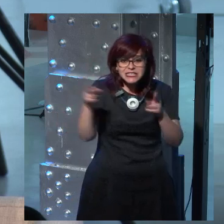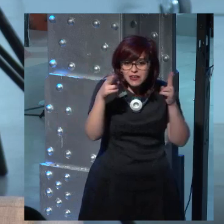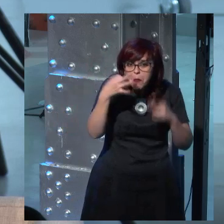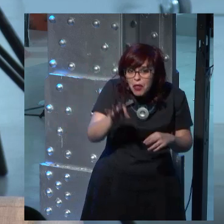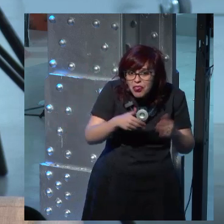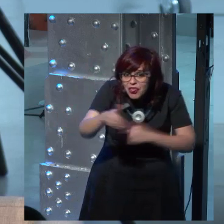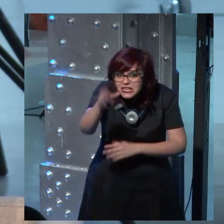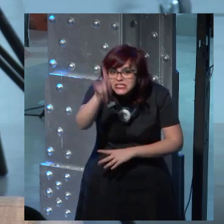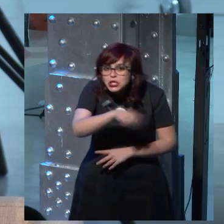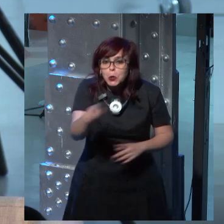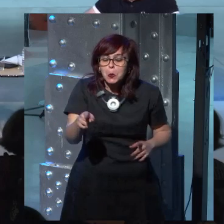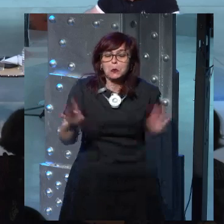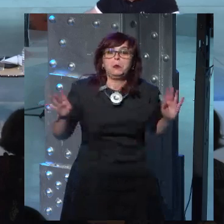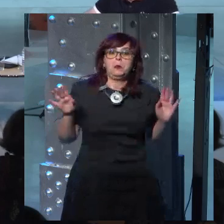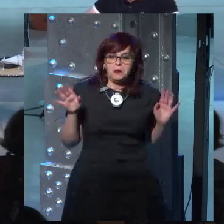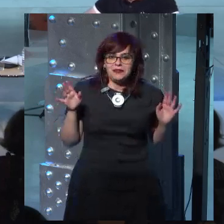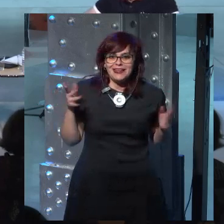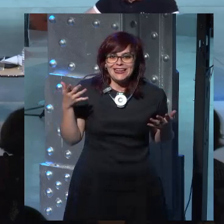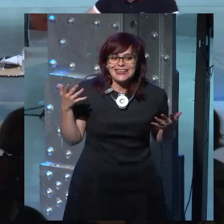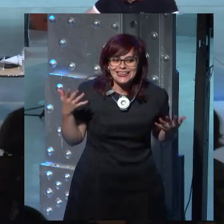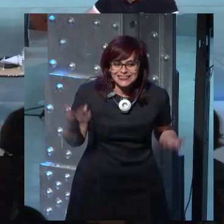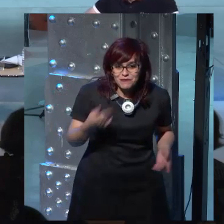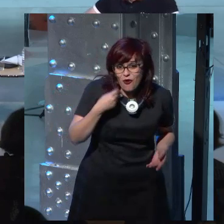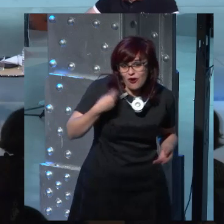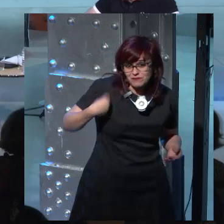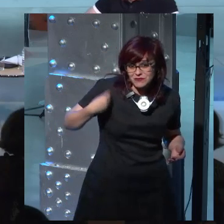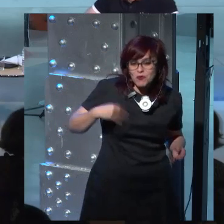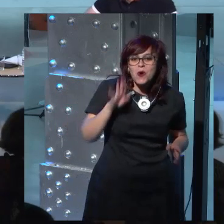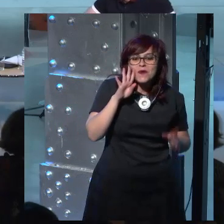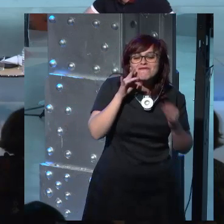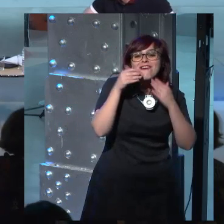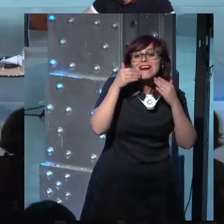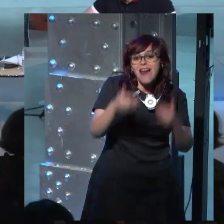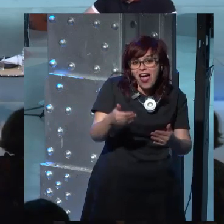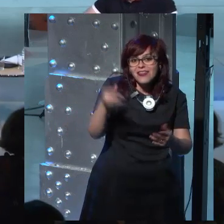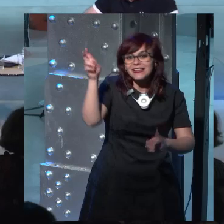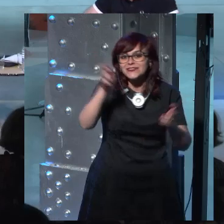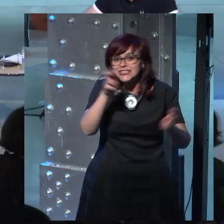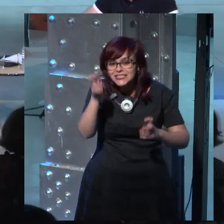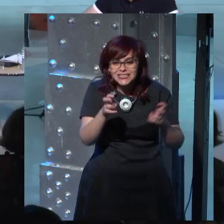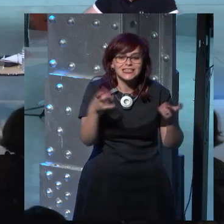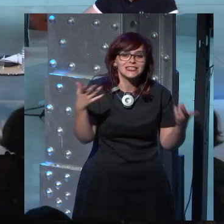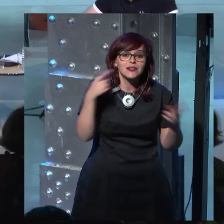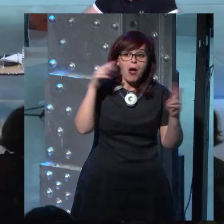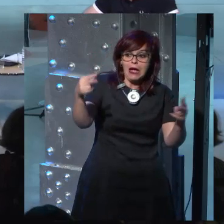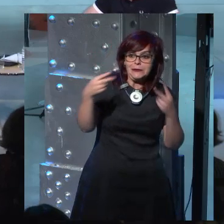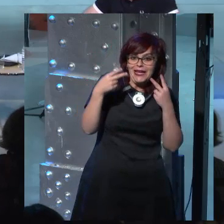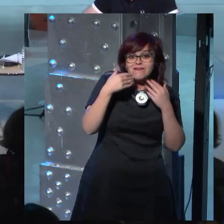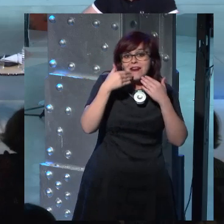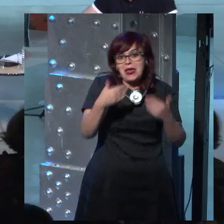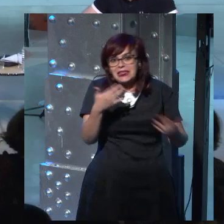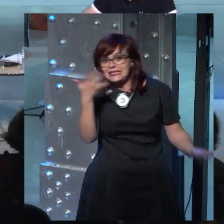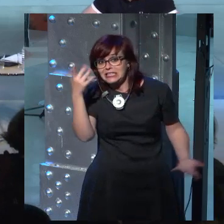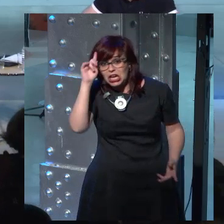It is. I'm just really glad you're here, and I'm just really thankful you all are watching, and I don't know what I'm doing,